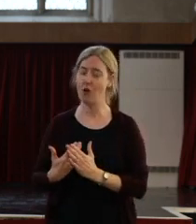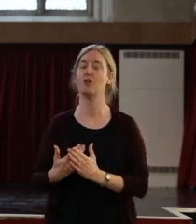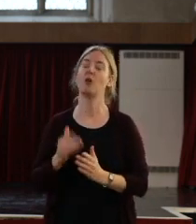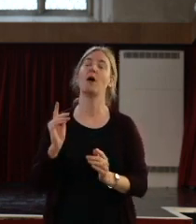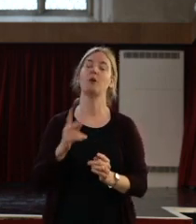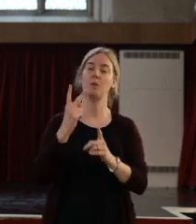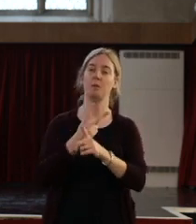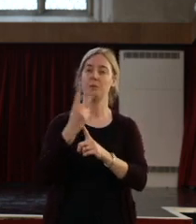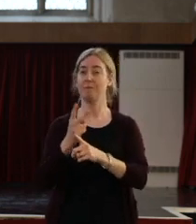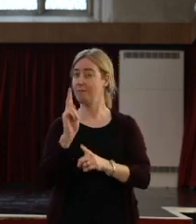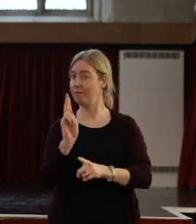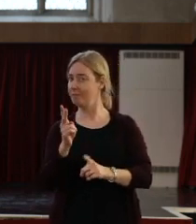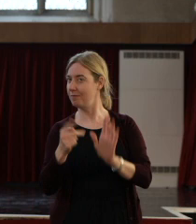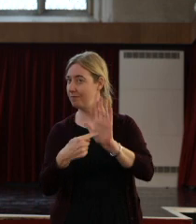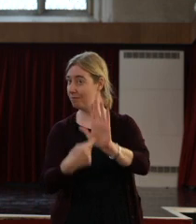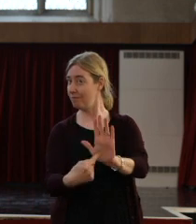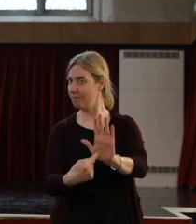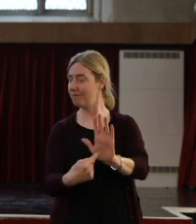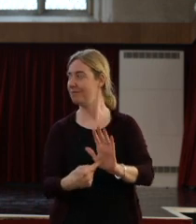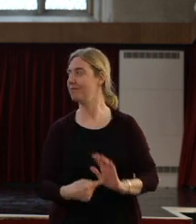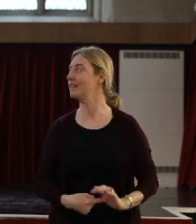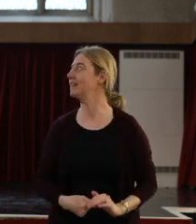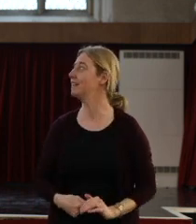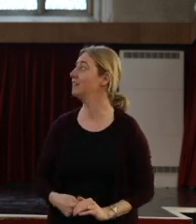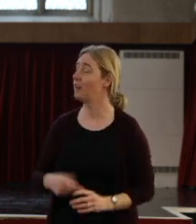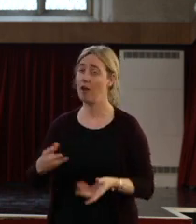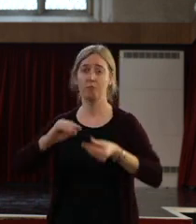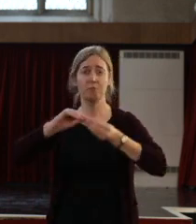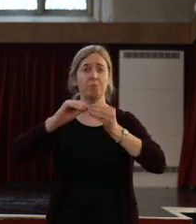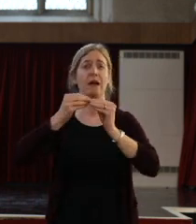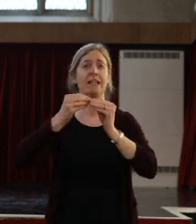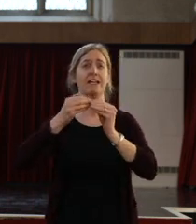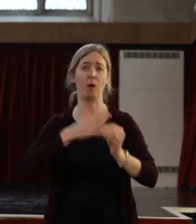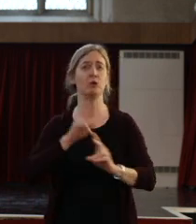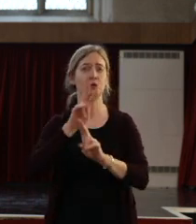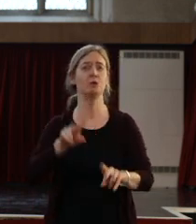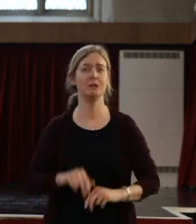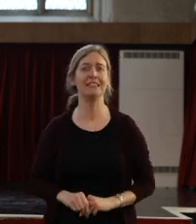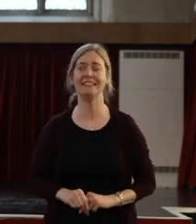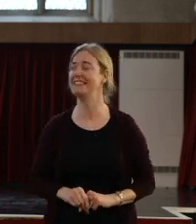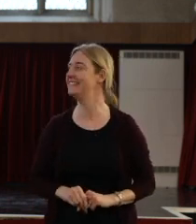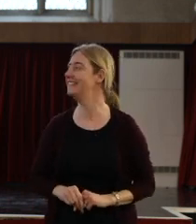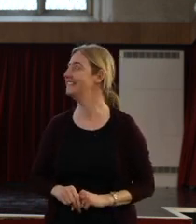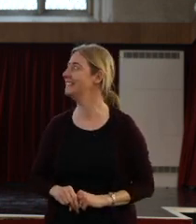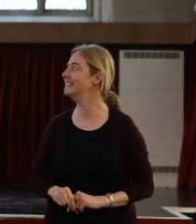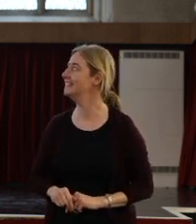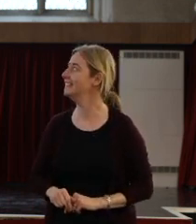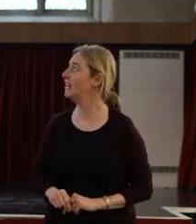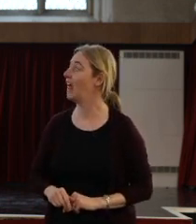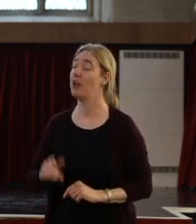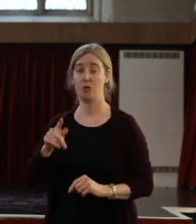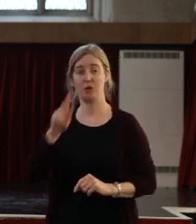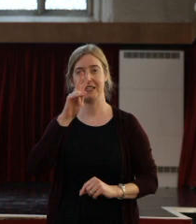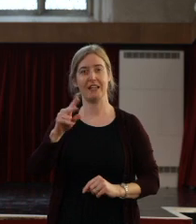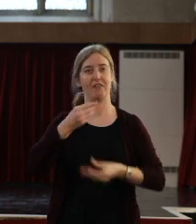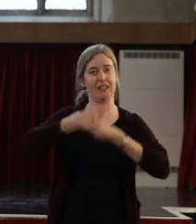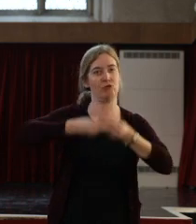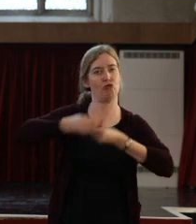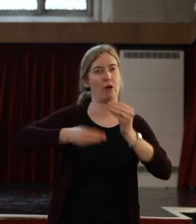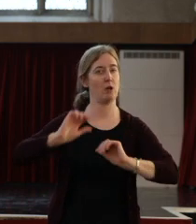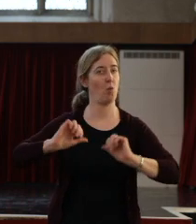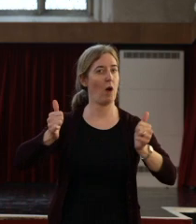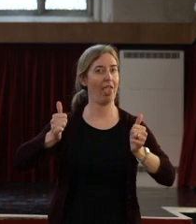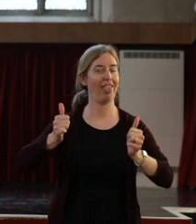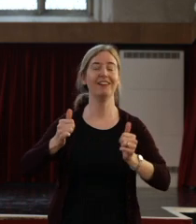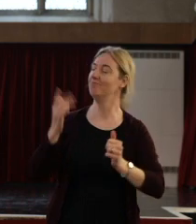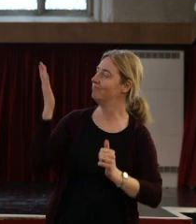because if I spent the time doing it, I just really felt it was nice to be able to visualize what I was talking about earlier. So I'm going to do